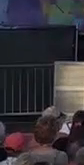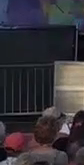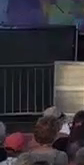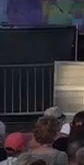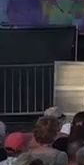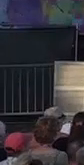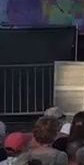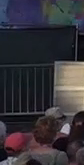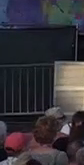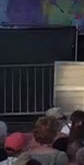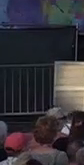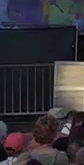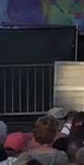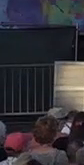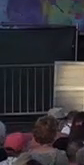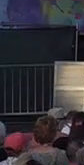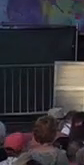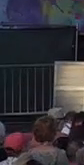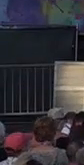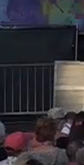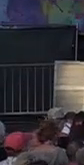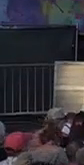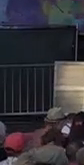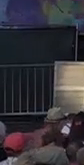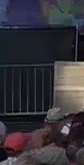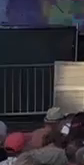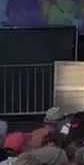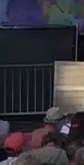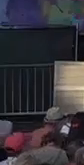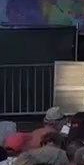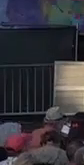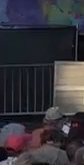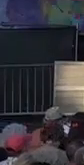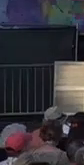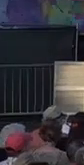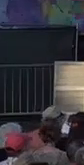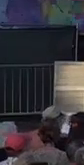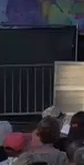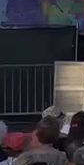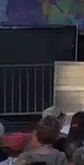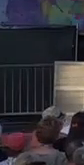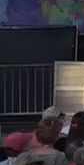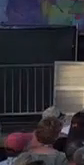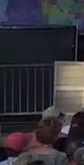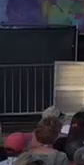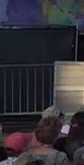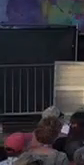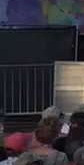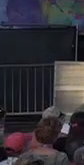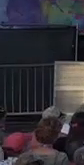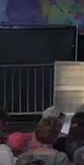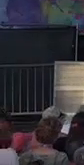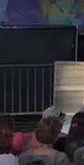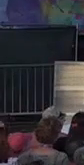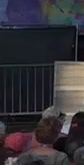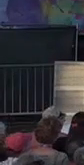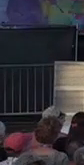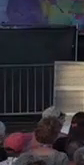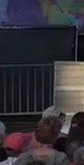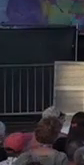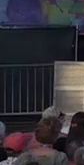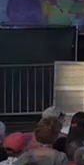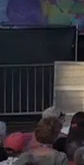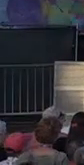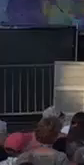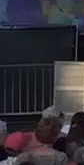district because they're helping us with the transportation, a lot of that stuff, and that stuff wouldn't have happened with our trustee Kevin Beiser.